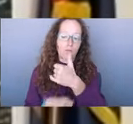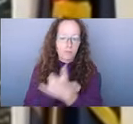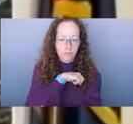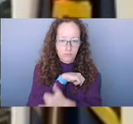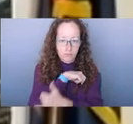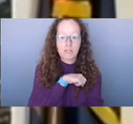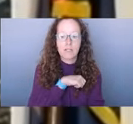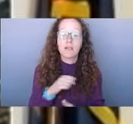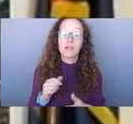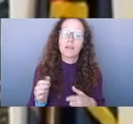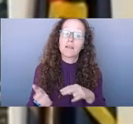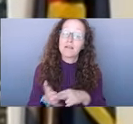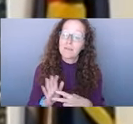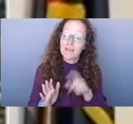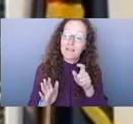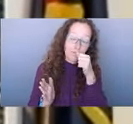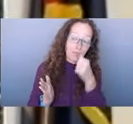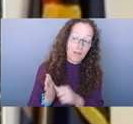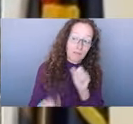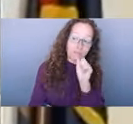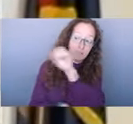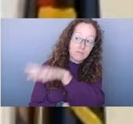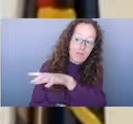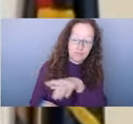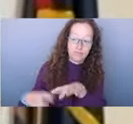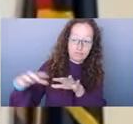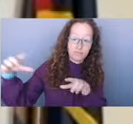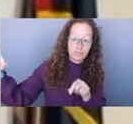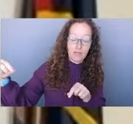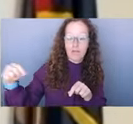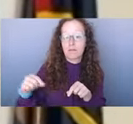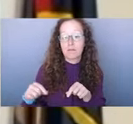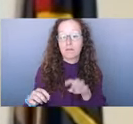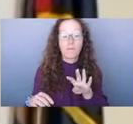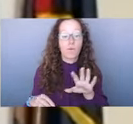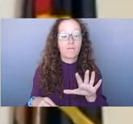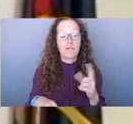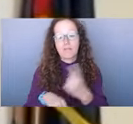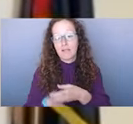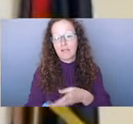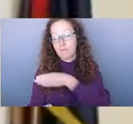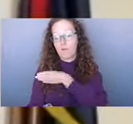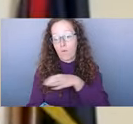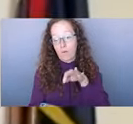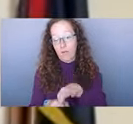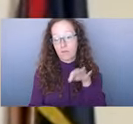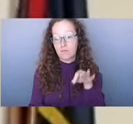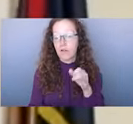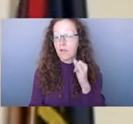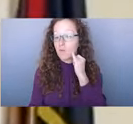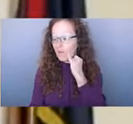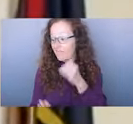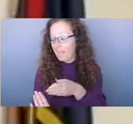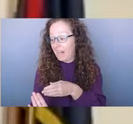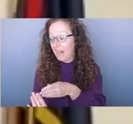we're mailing out ballots 45 days in advance of an election. So if a candidate withdrew